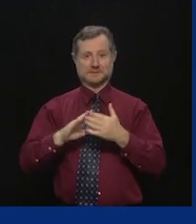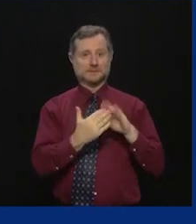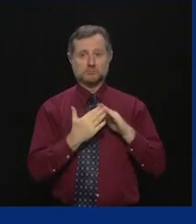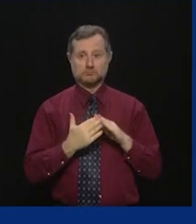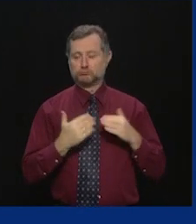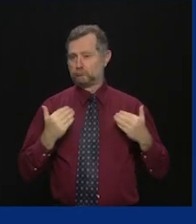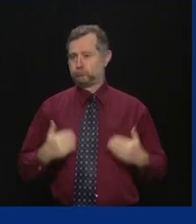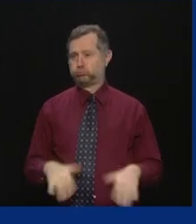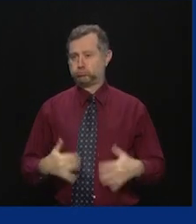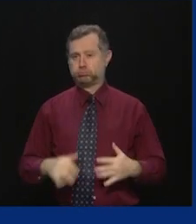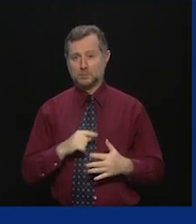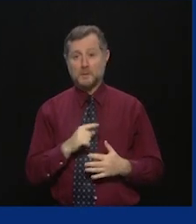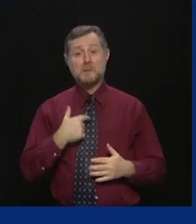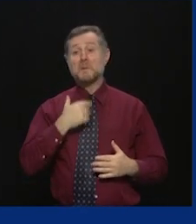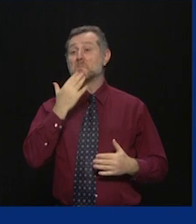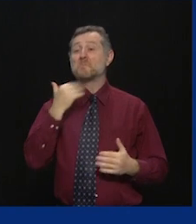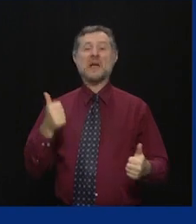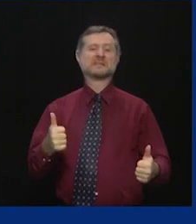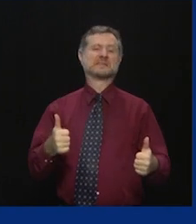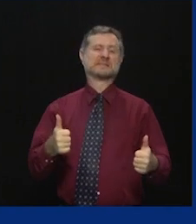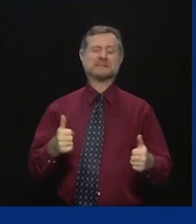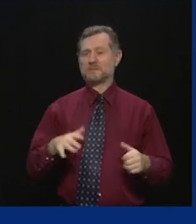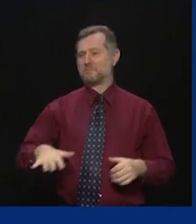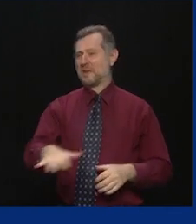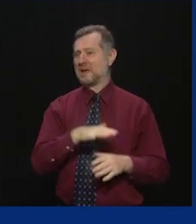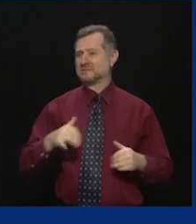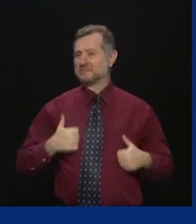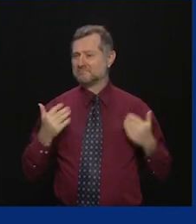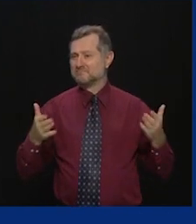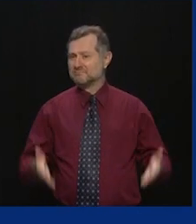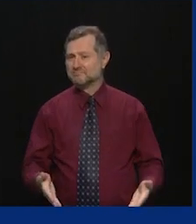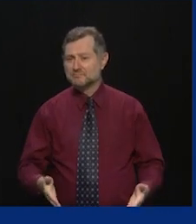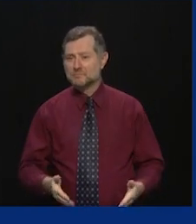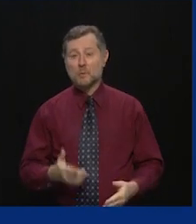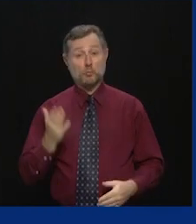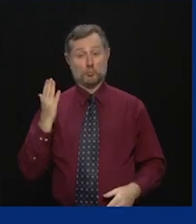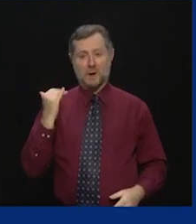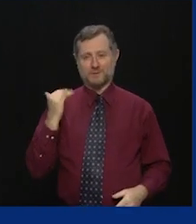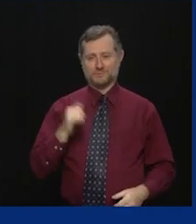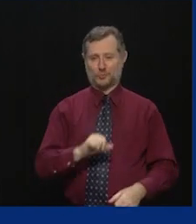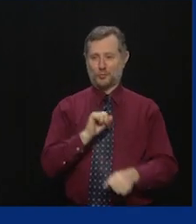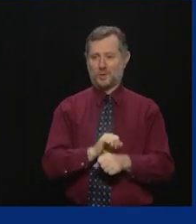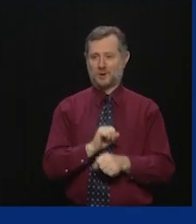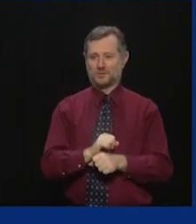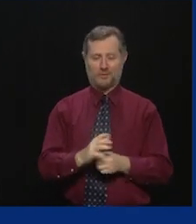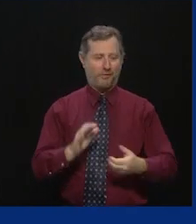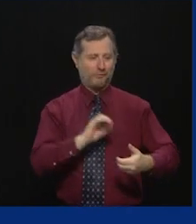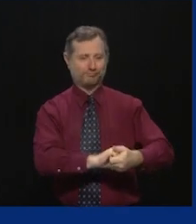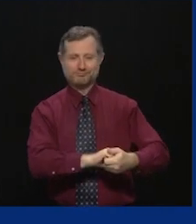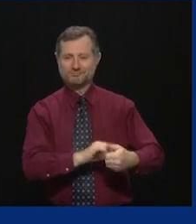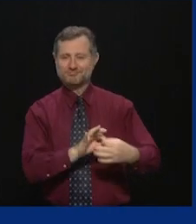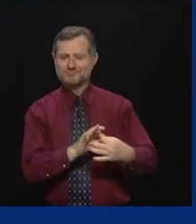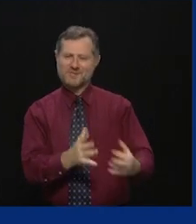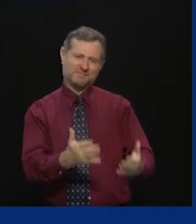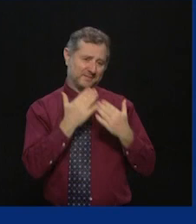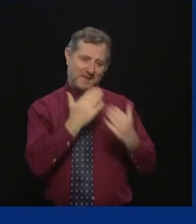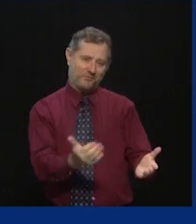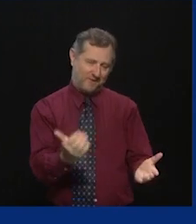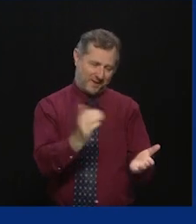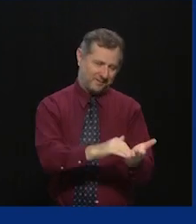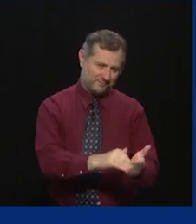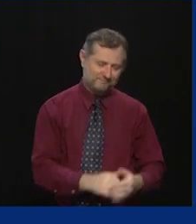in a better place than where it started, because we worked together. Thank you again.